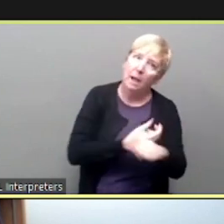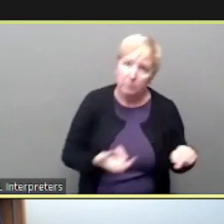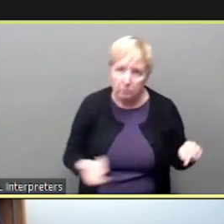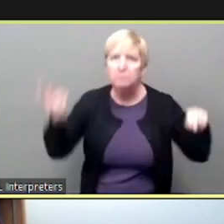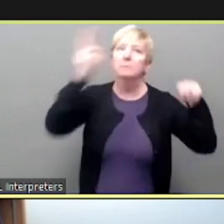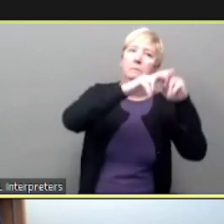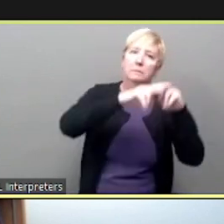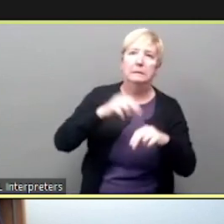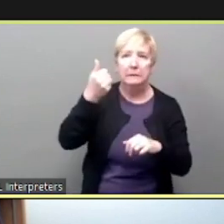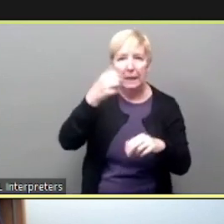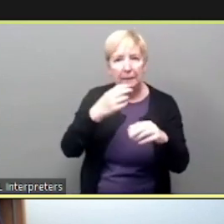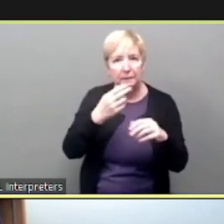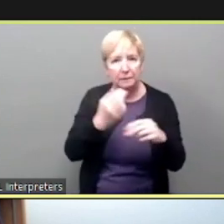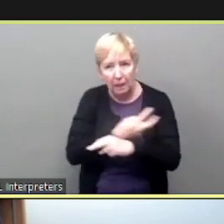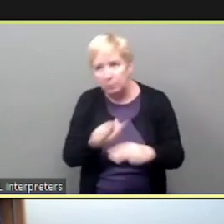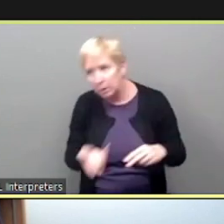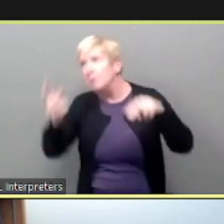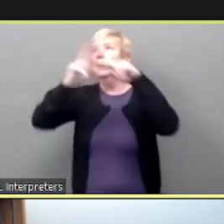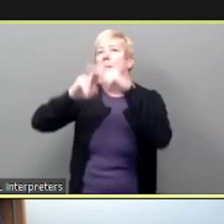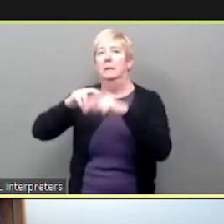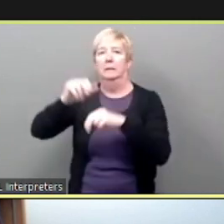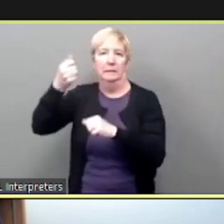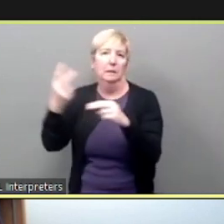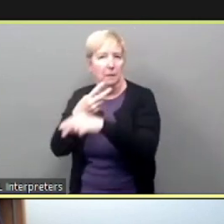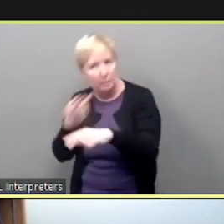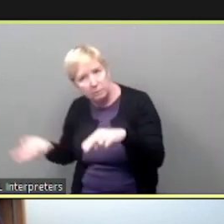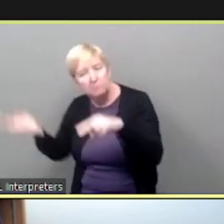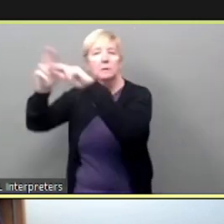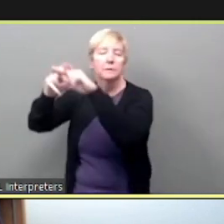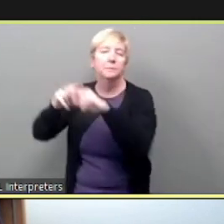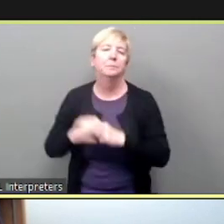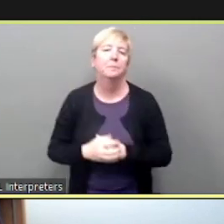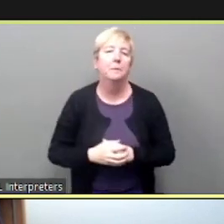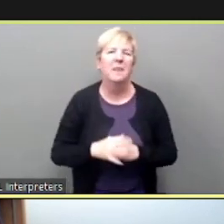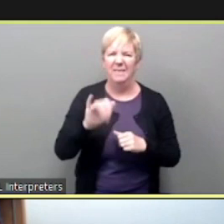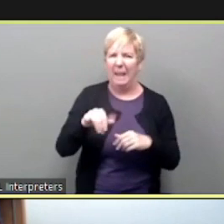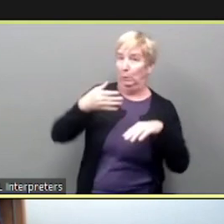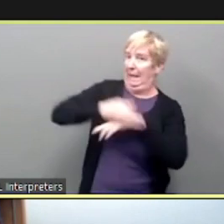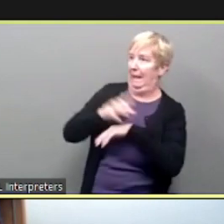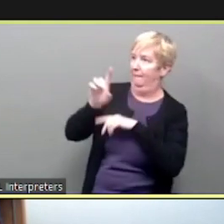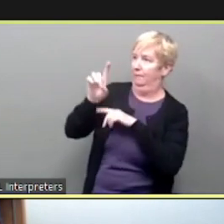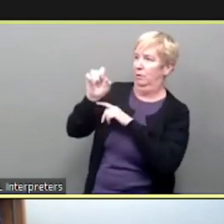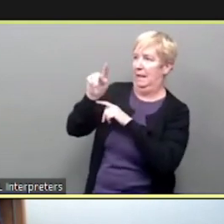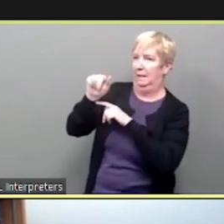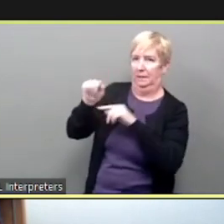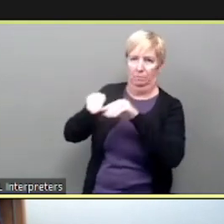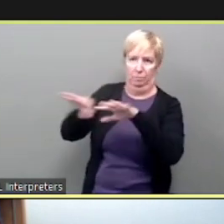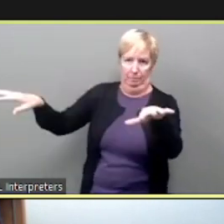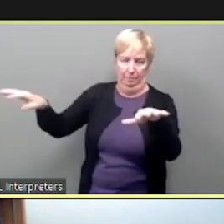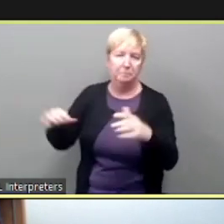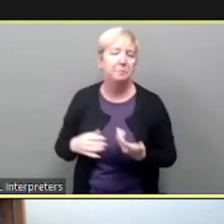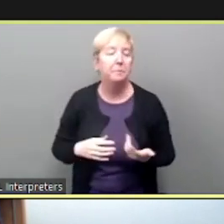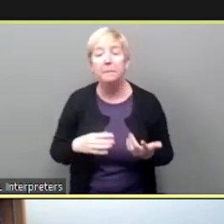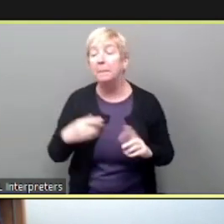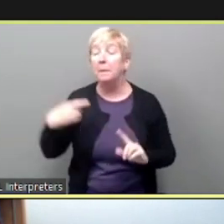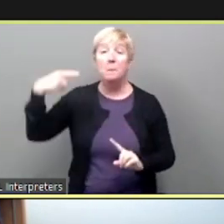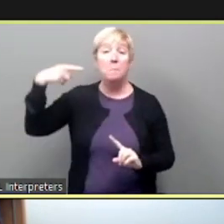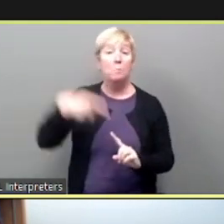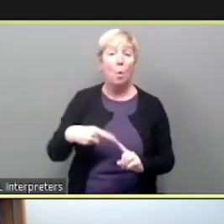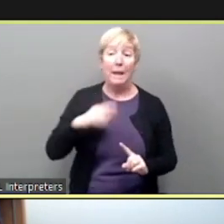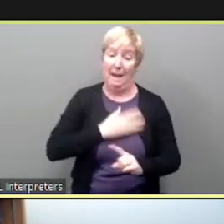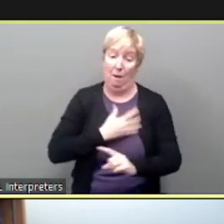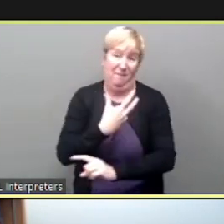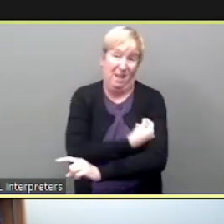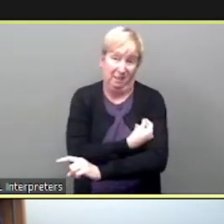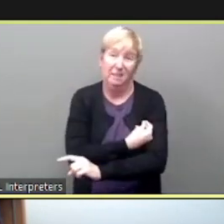after Delta became the most common variant. And so what it showed is that our vaccines remain highly effective against the